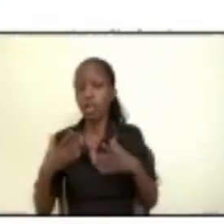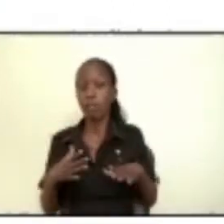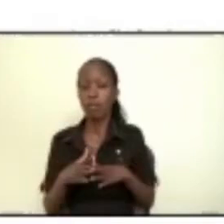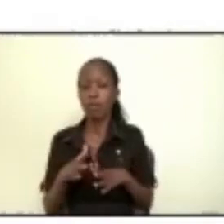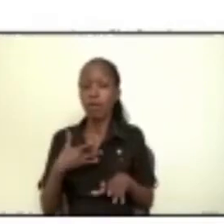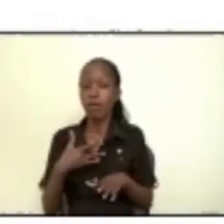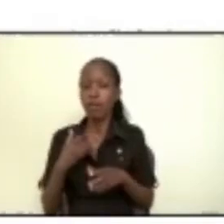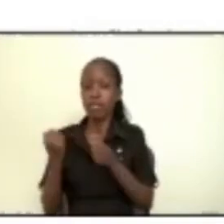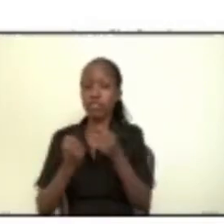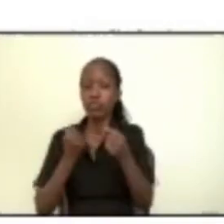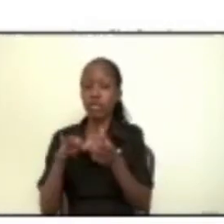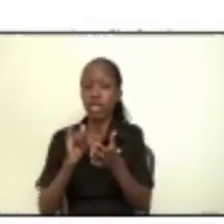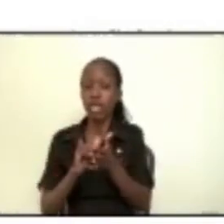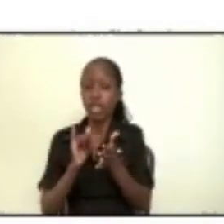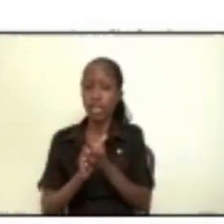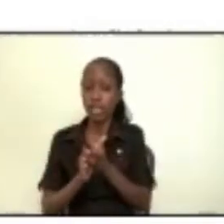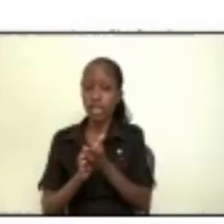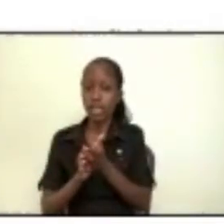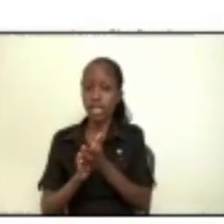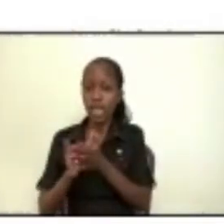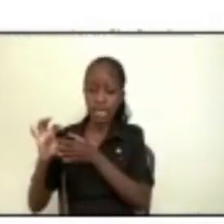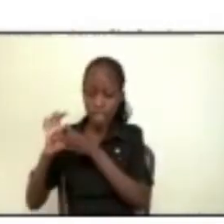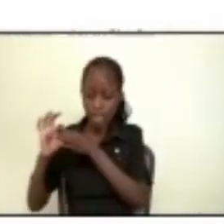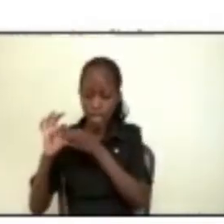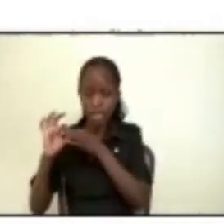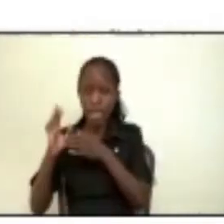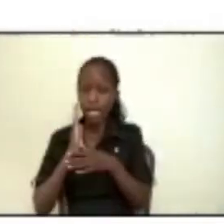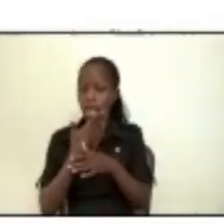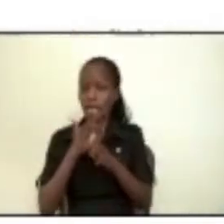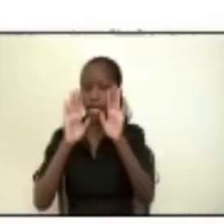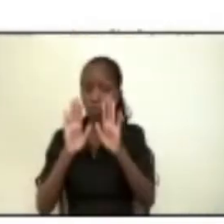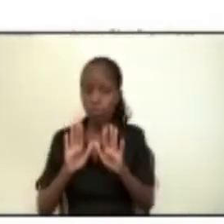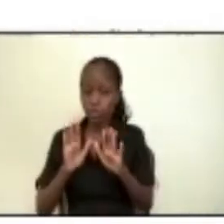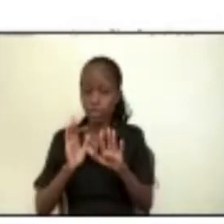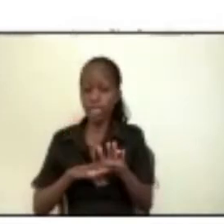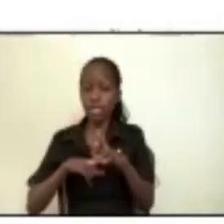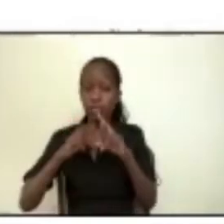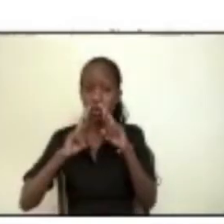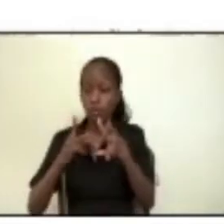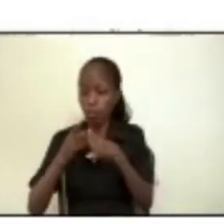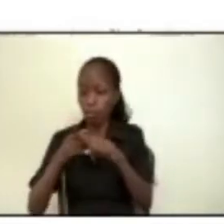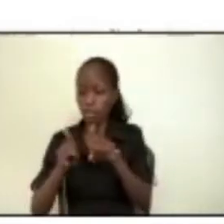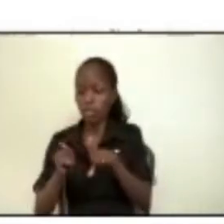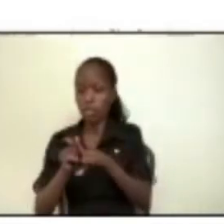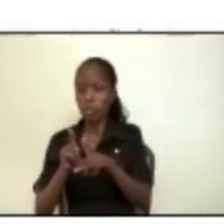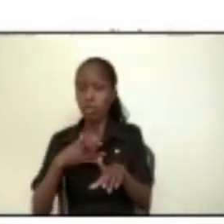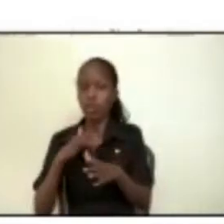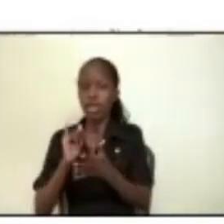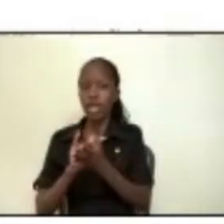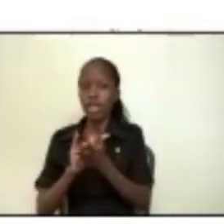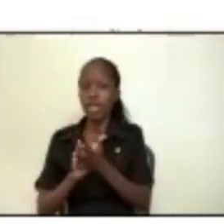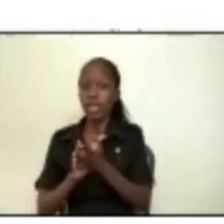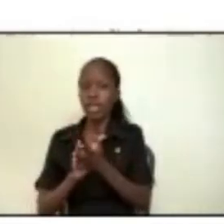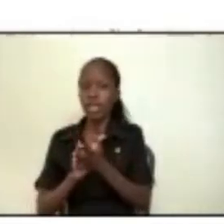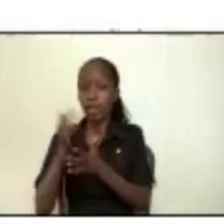felt strongly that race and culture were really important to consider when reporting. However, they also felt that people of color